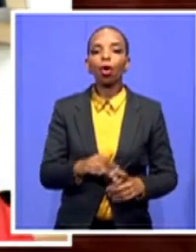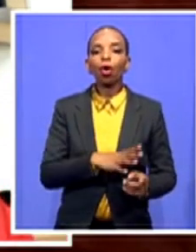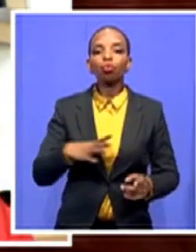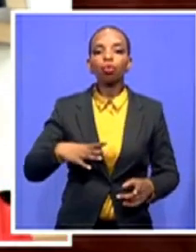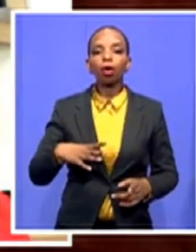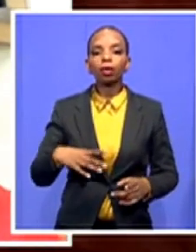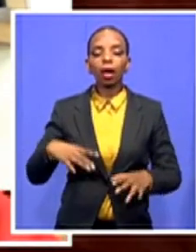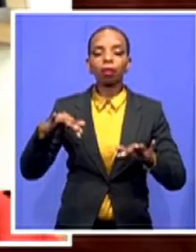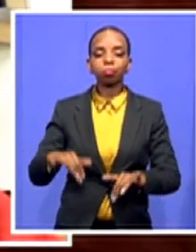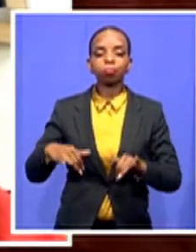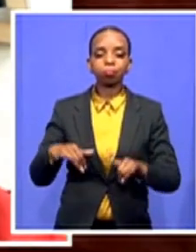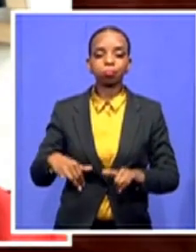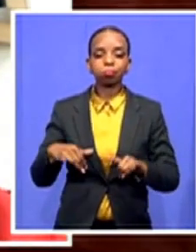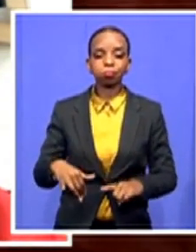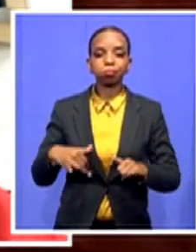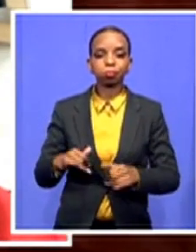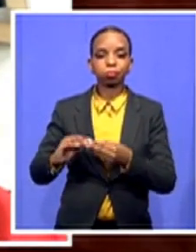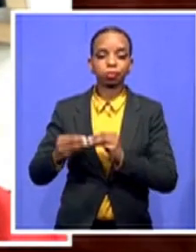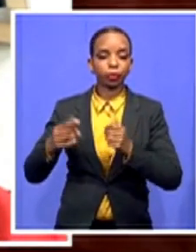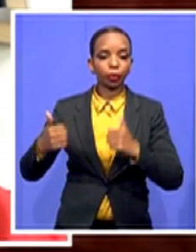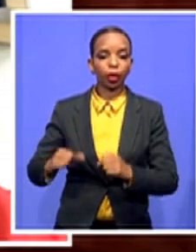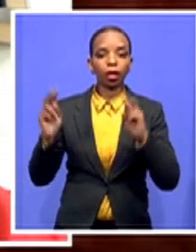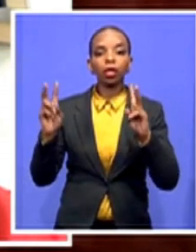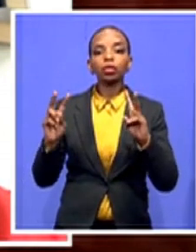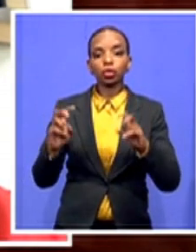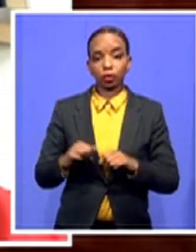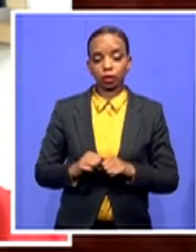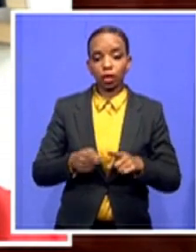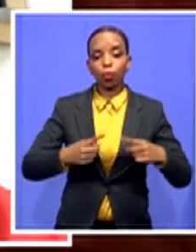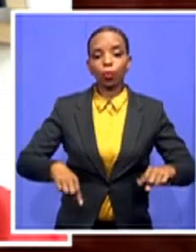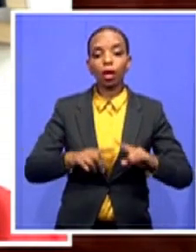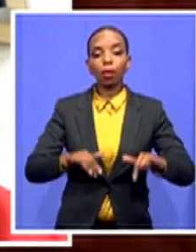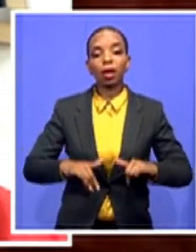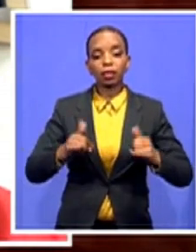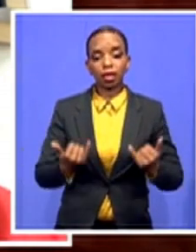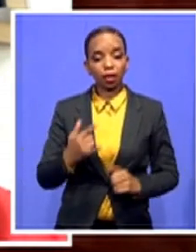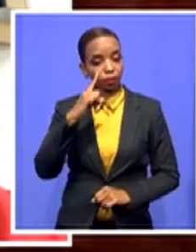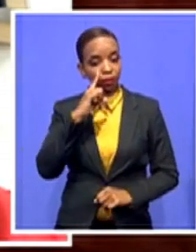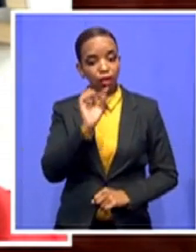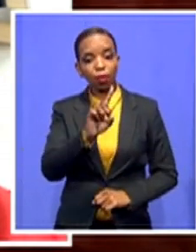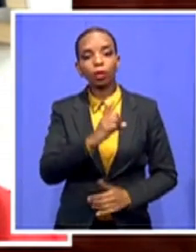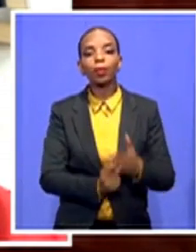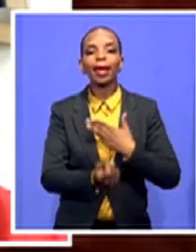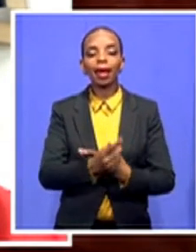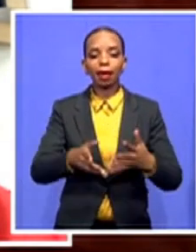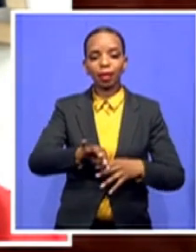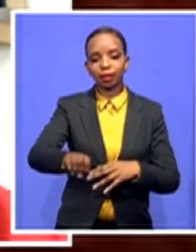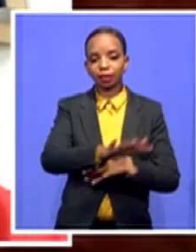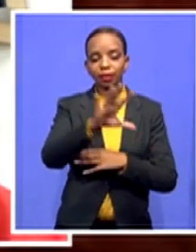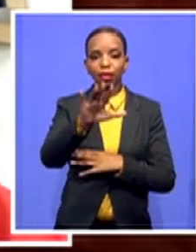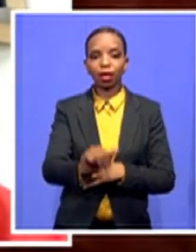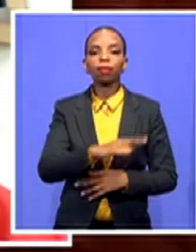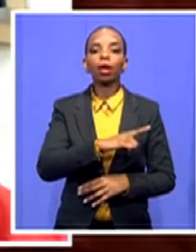the United States. Right. We wait to see what is going to happen to South Africa in the context where government already is on